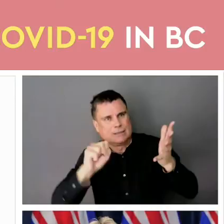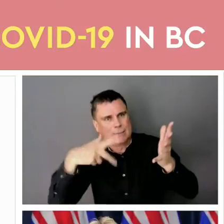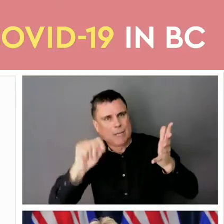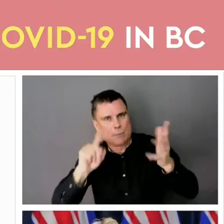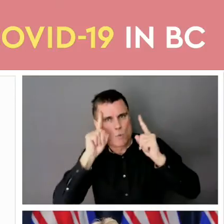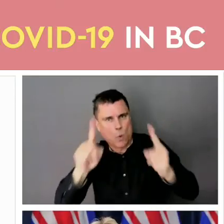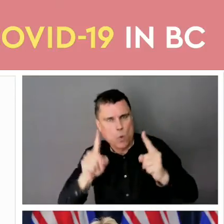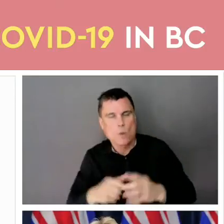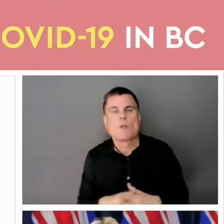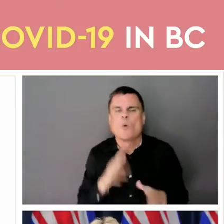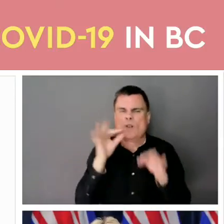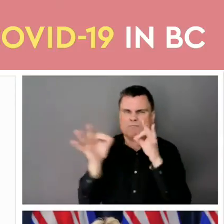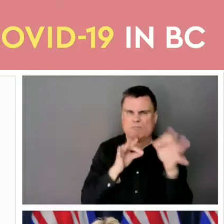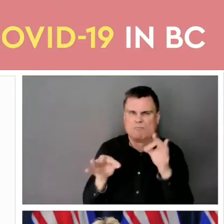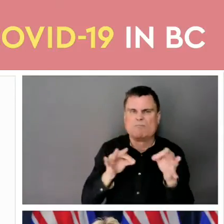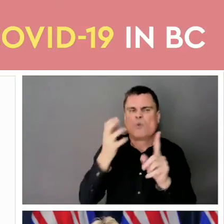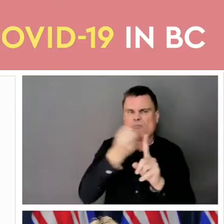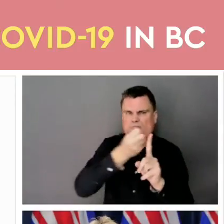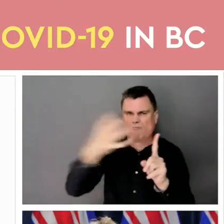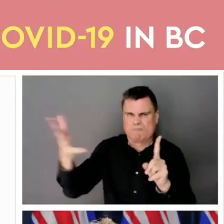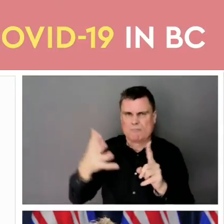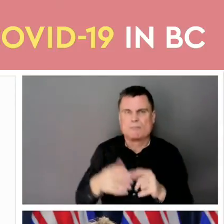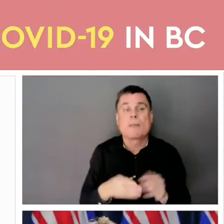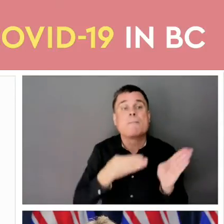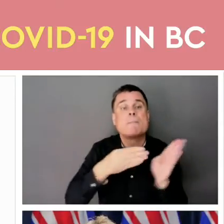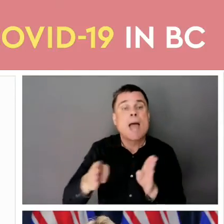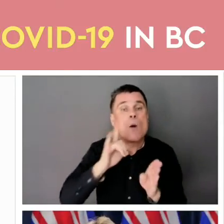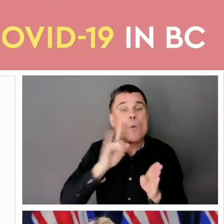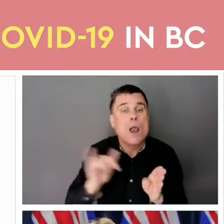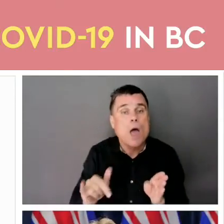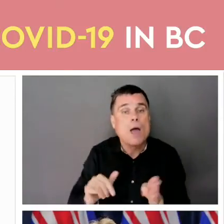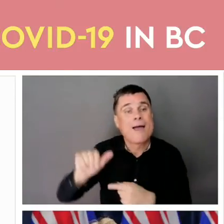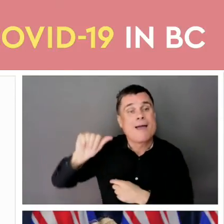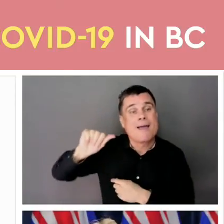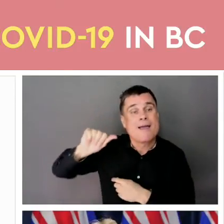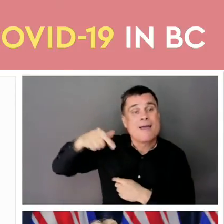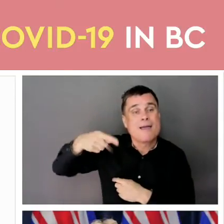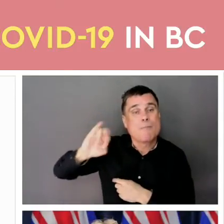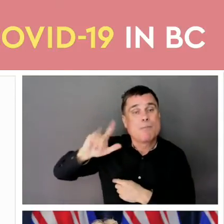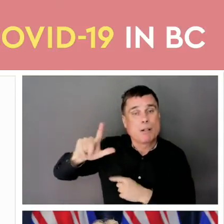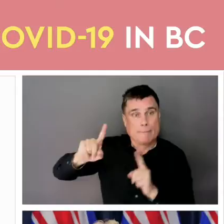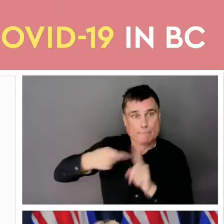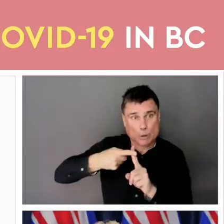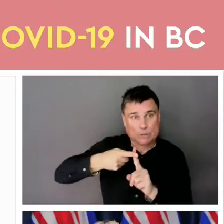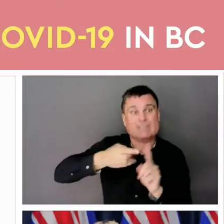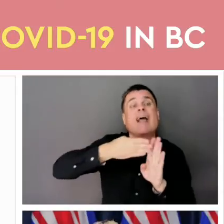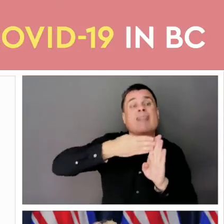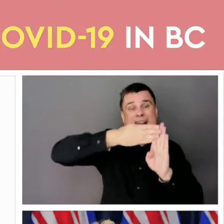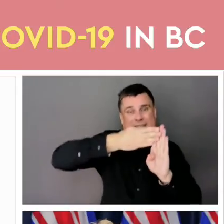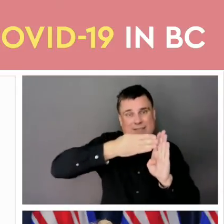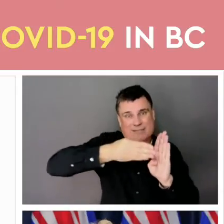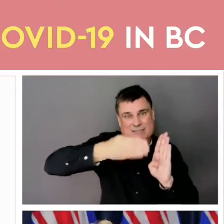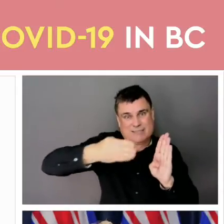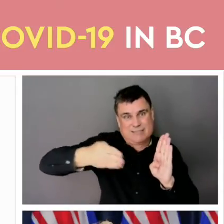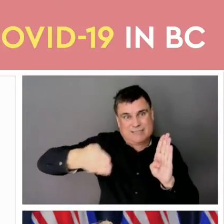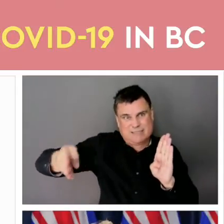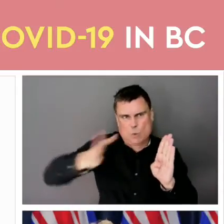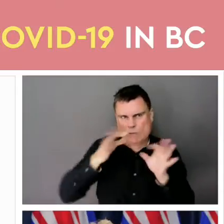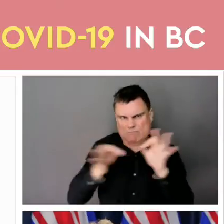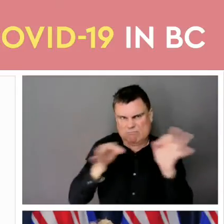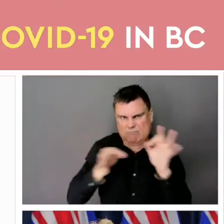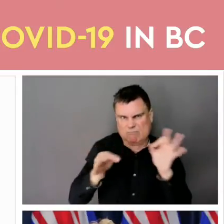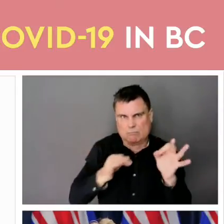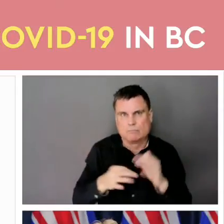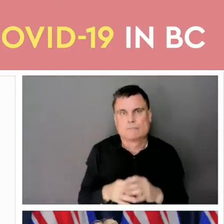April when we move to that mass vaccination, that population protection phase of our plan. There are